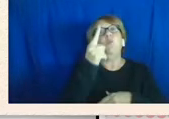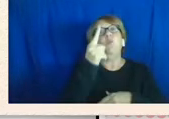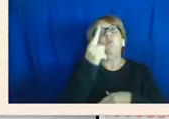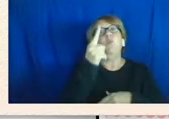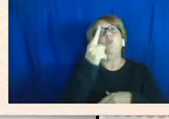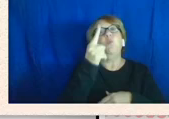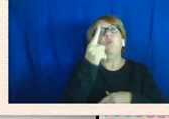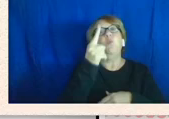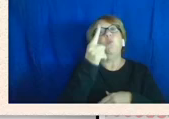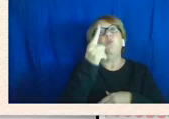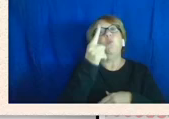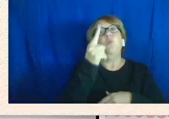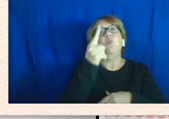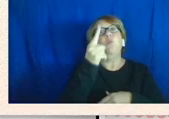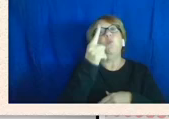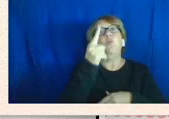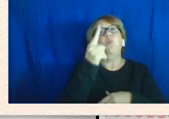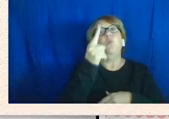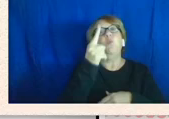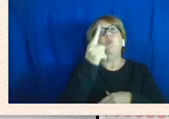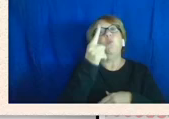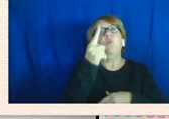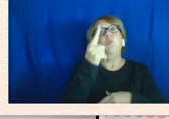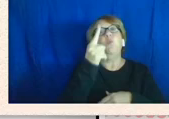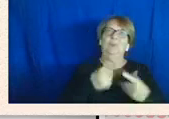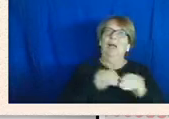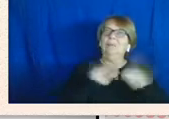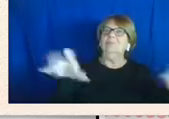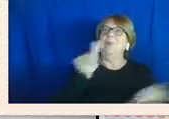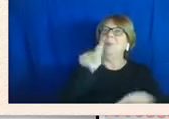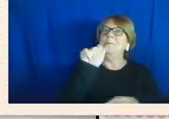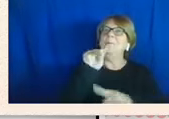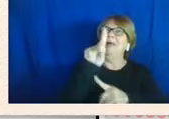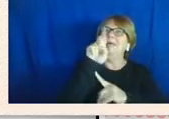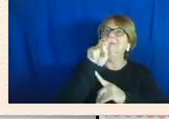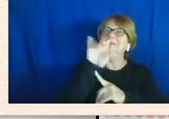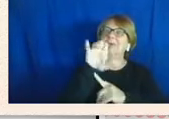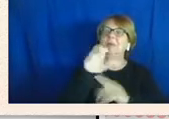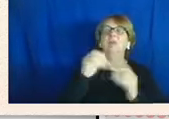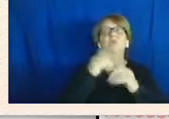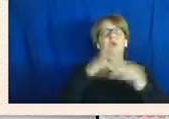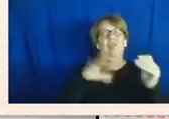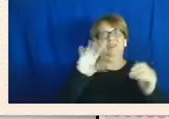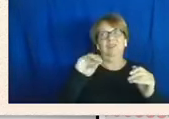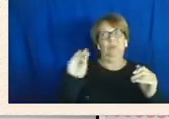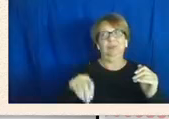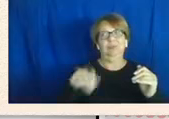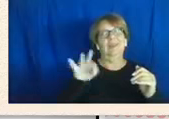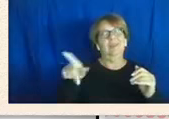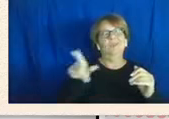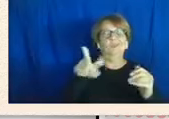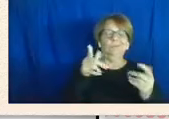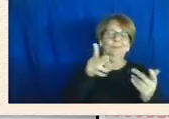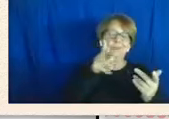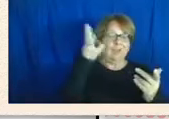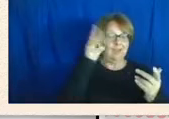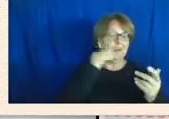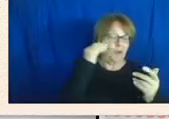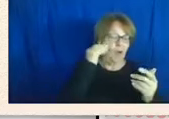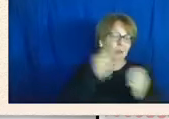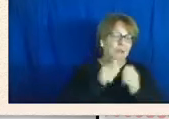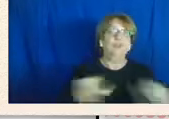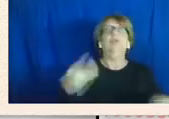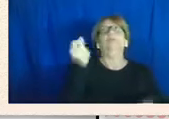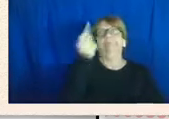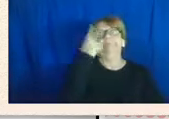about the pandemic. And more than half of them, and if you're a parent at home with kids, you probably are like, yes, about half